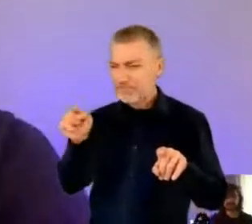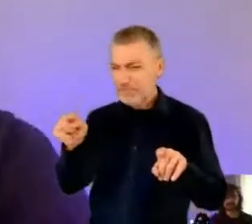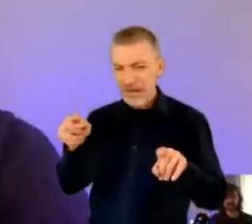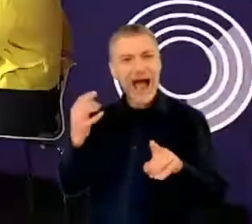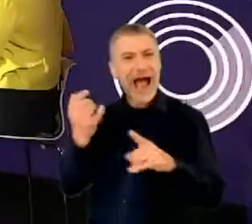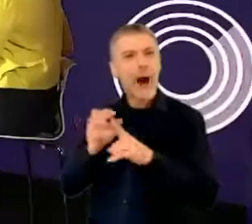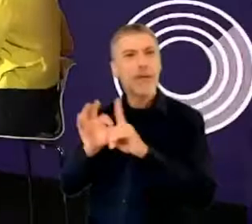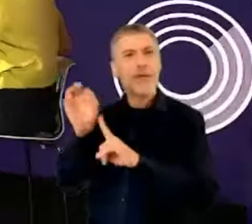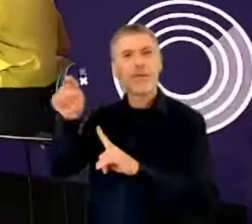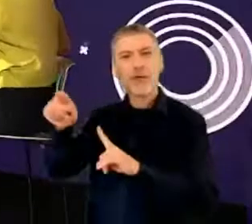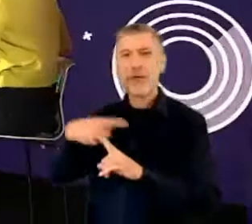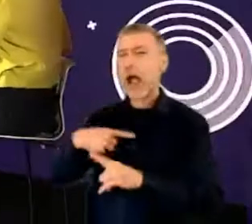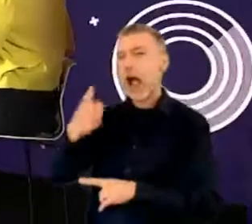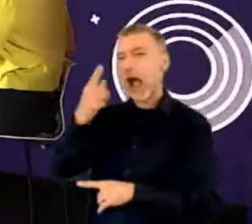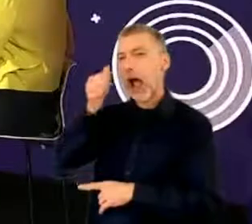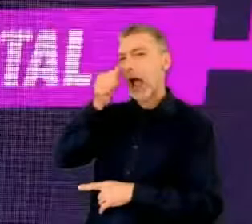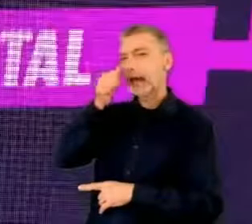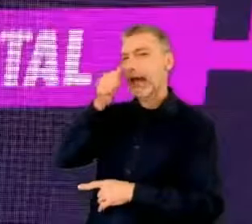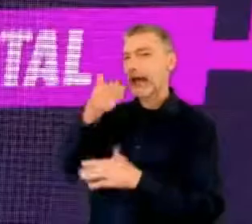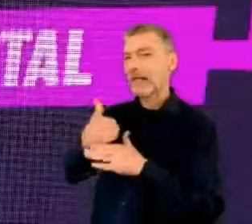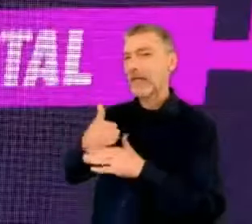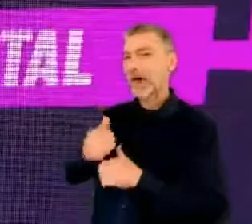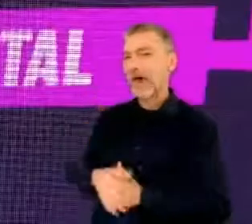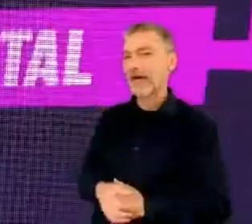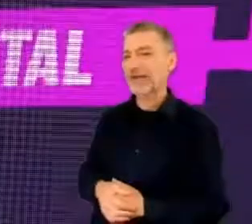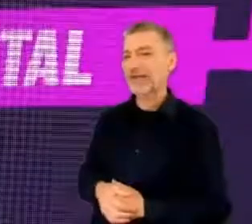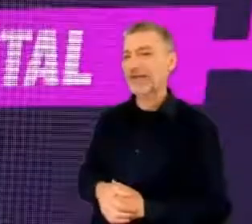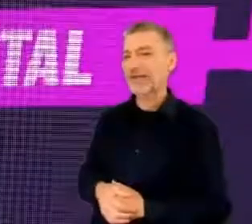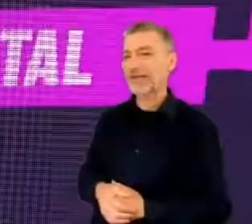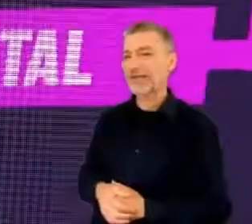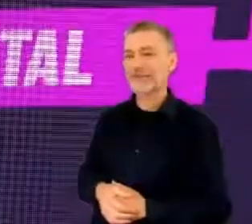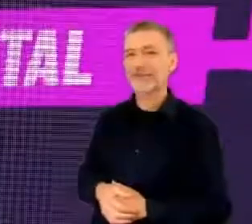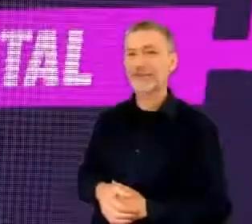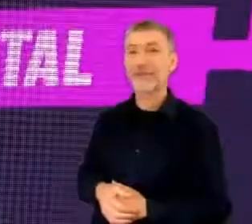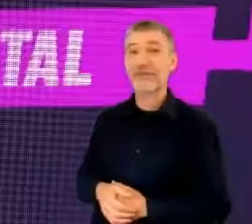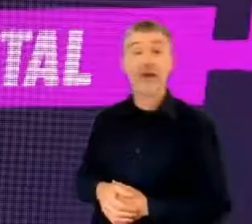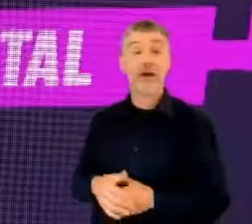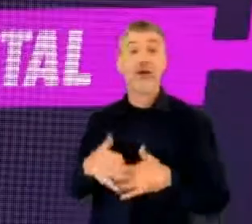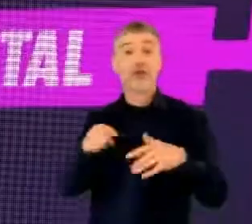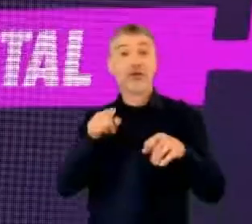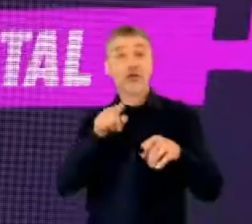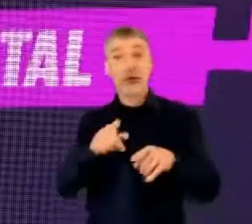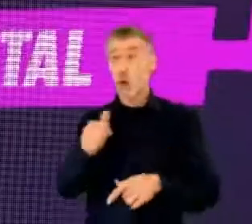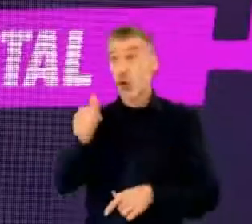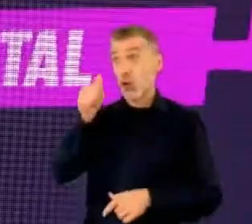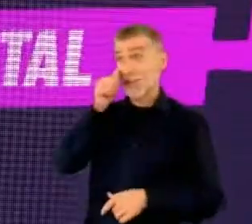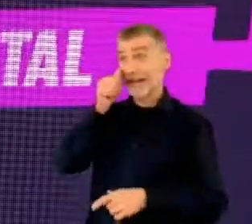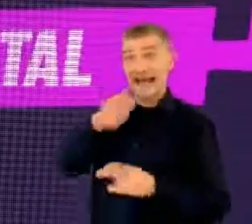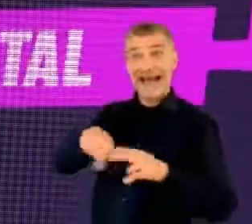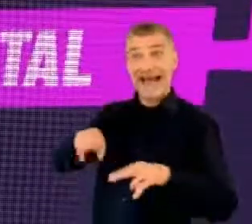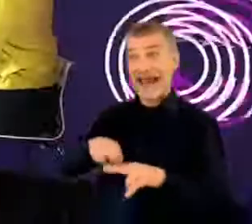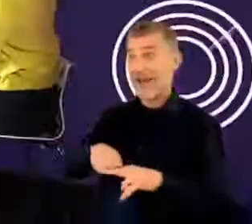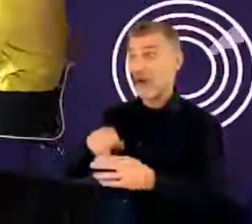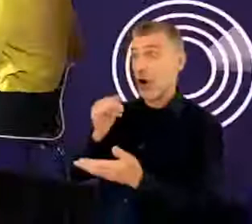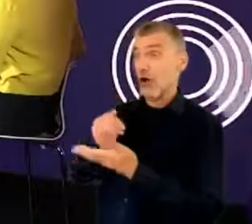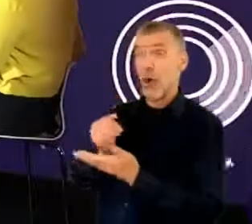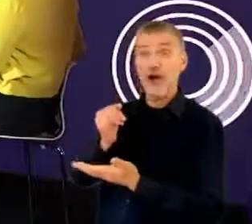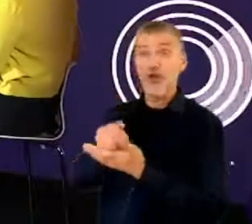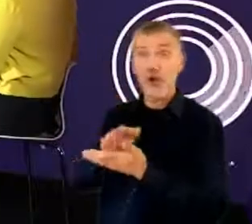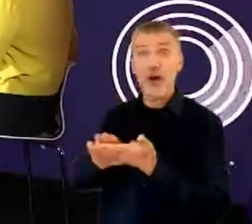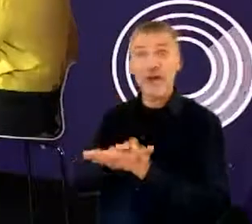work. Fantastic. So your job is just literally detecting if it's going wrong, you're doing your job right.